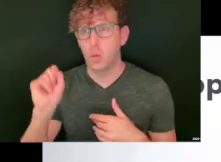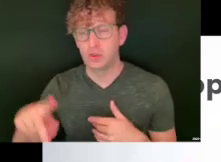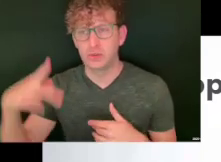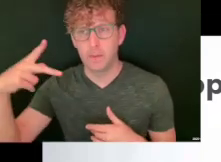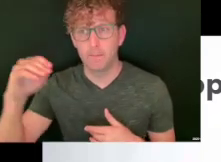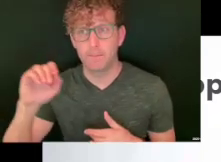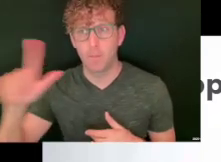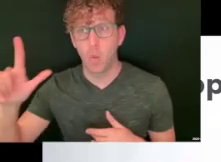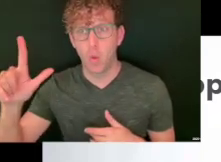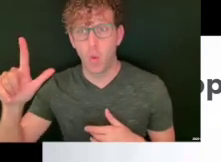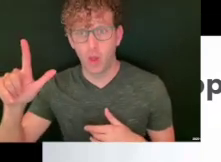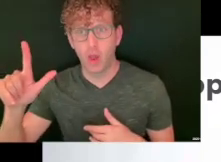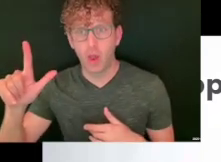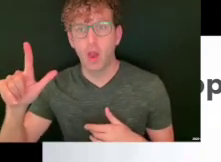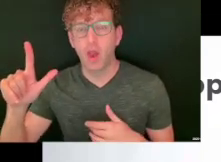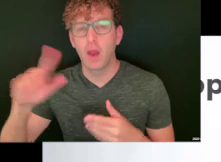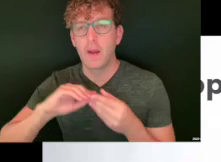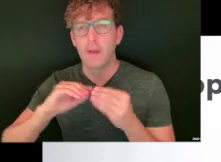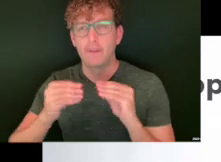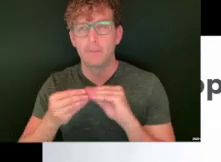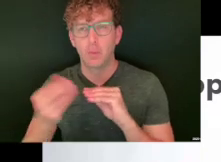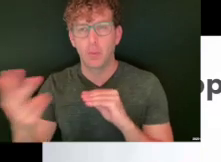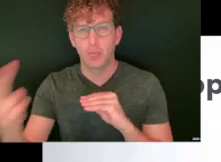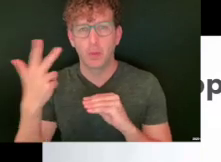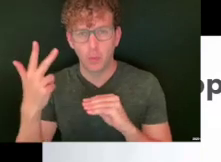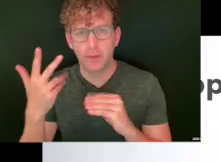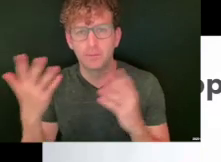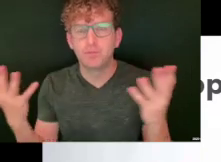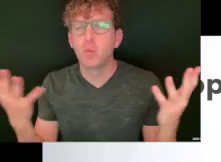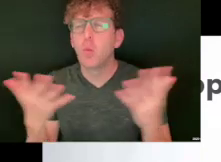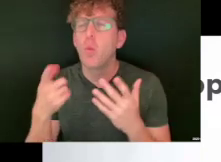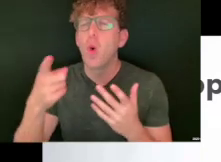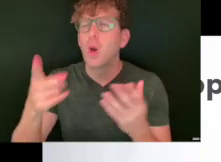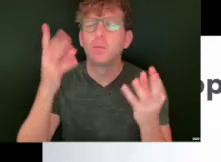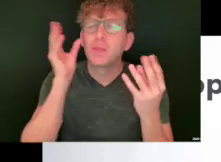so to respond to this question.